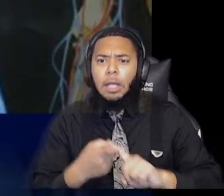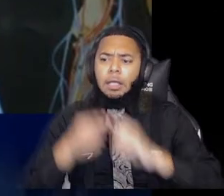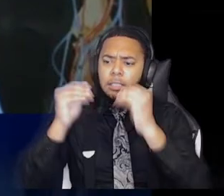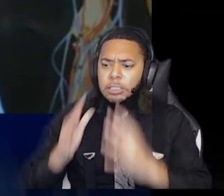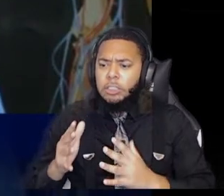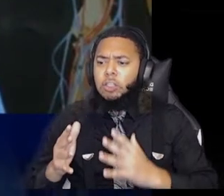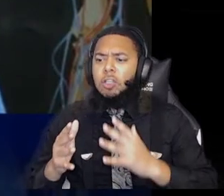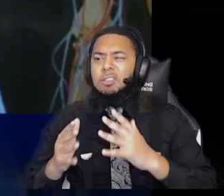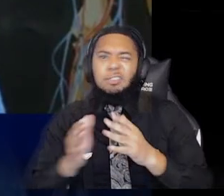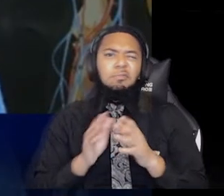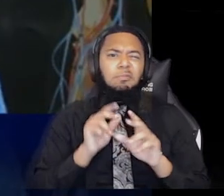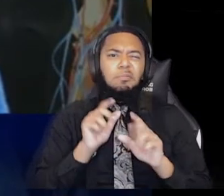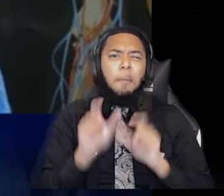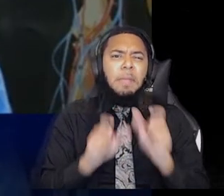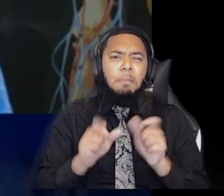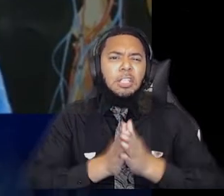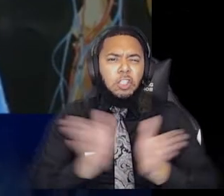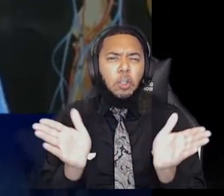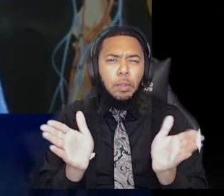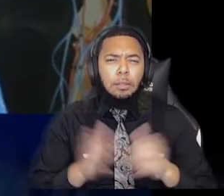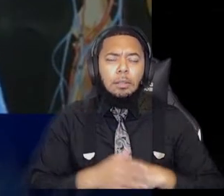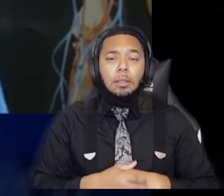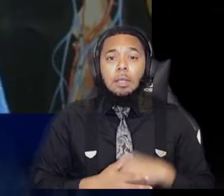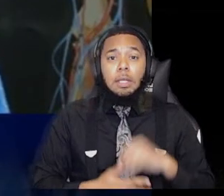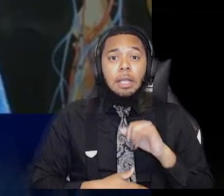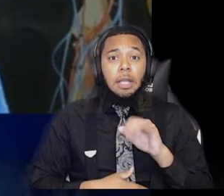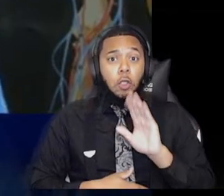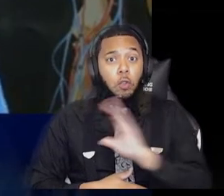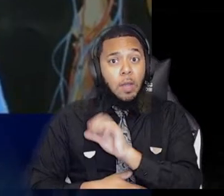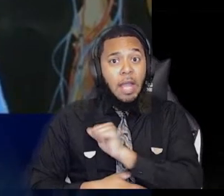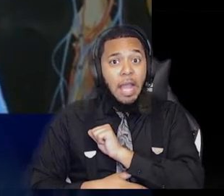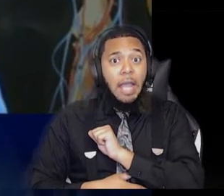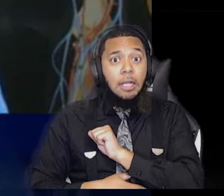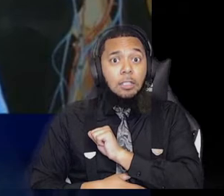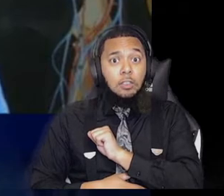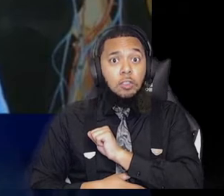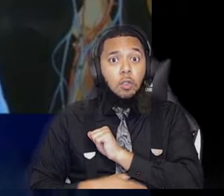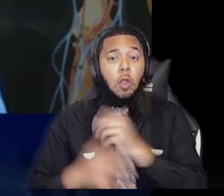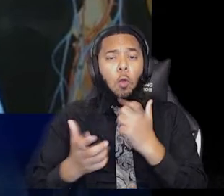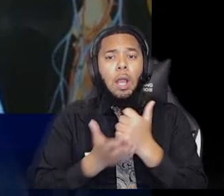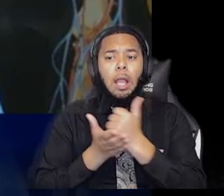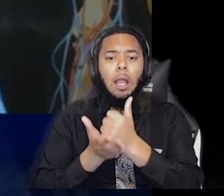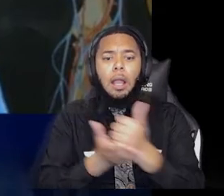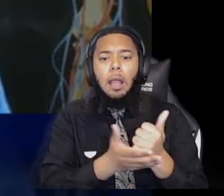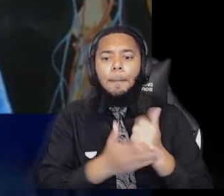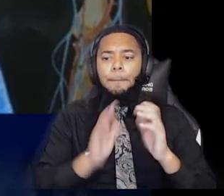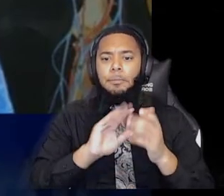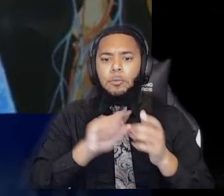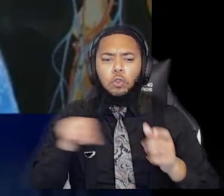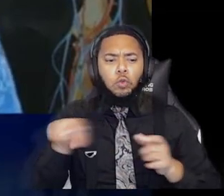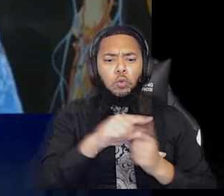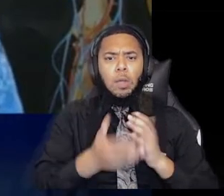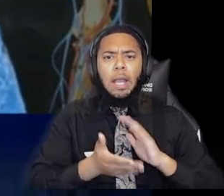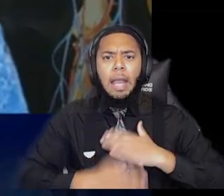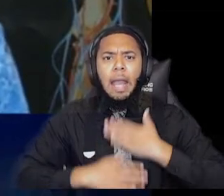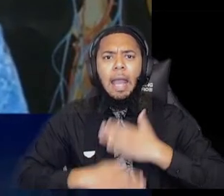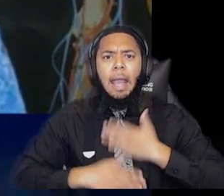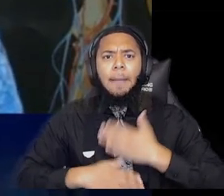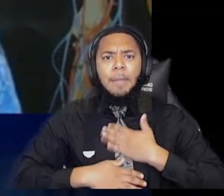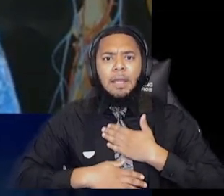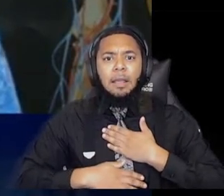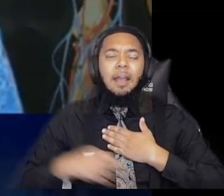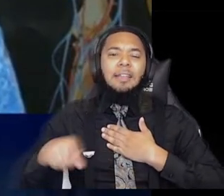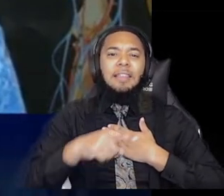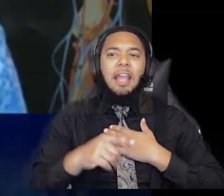contact with. If you have that outward attitude in making others happy, it's going to spread and they're going to be able to